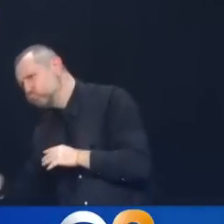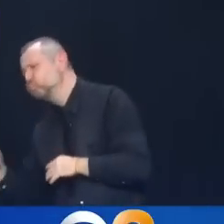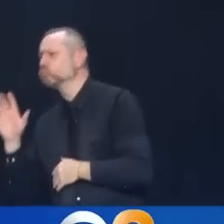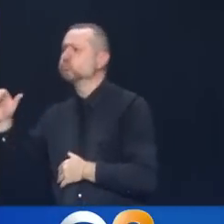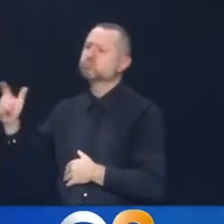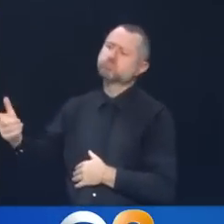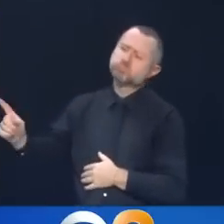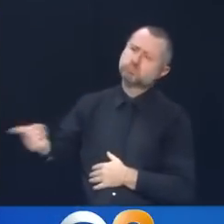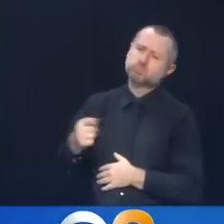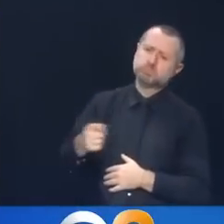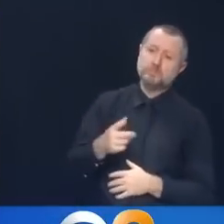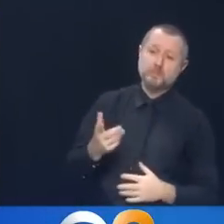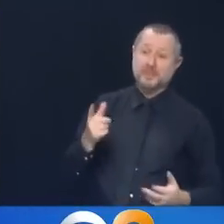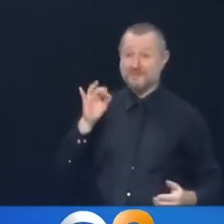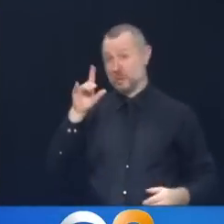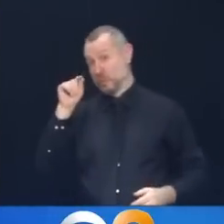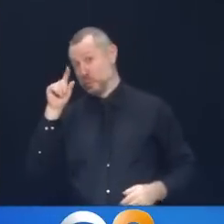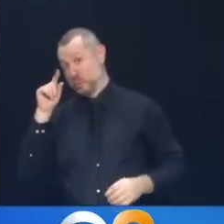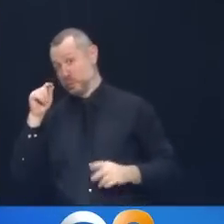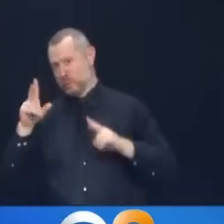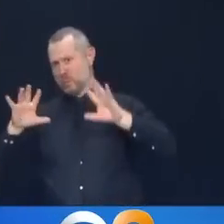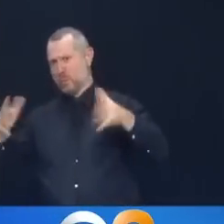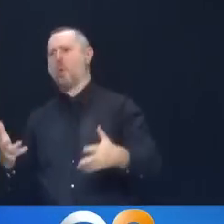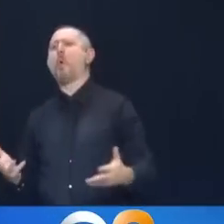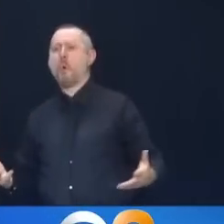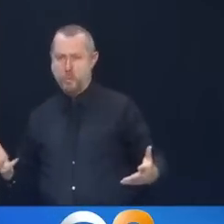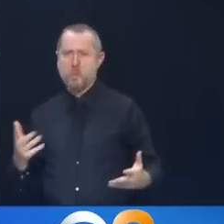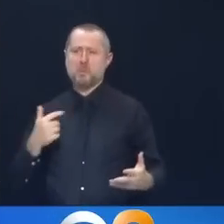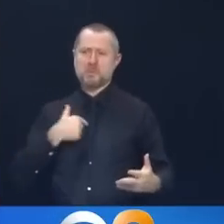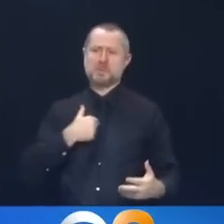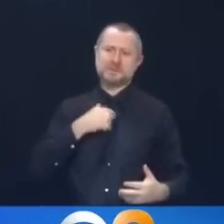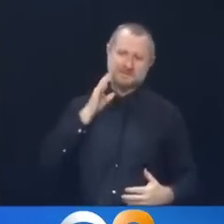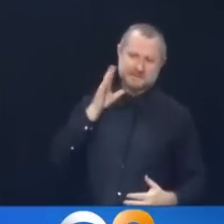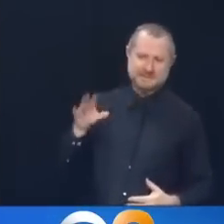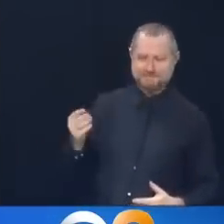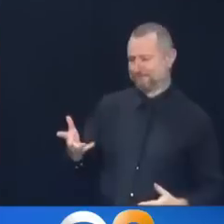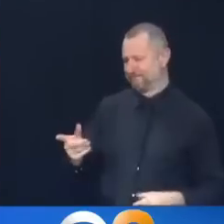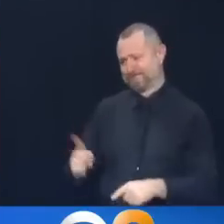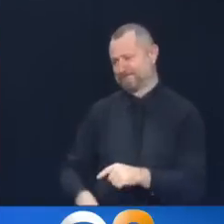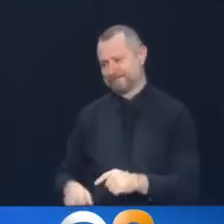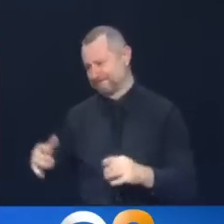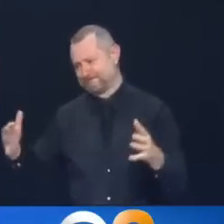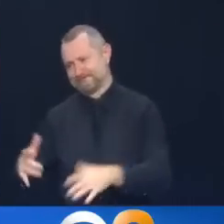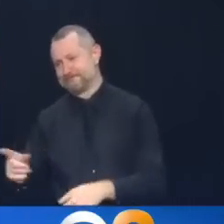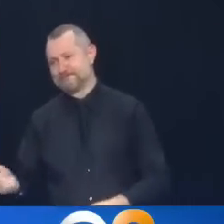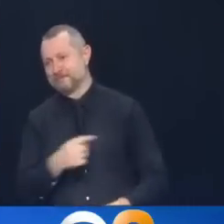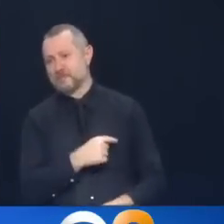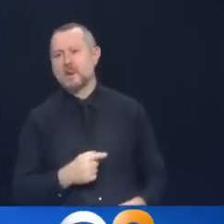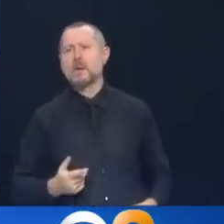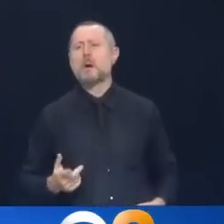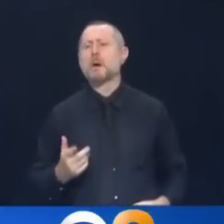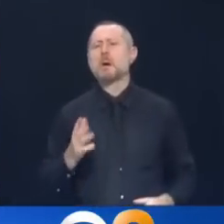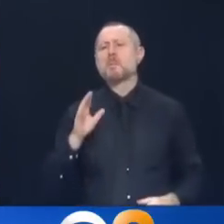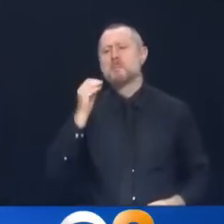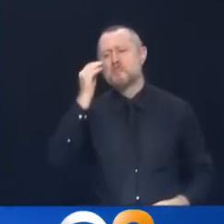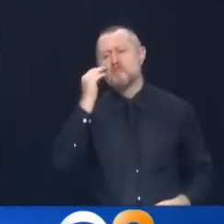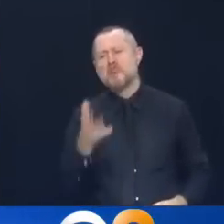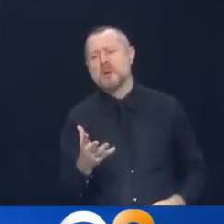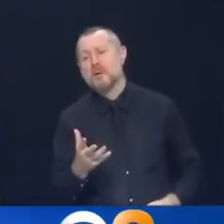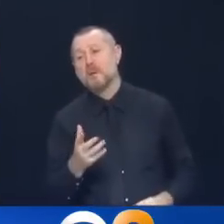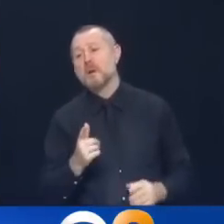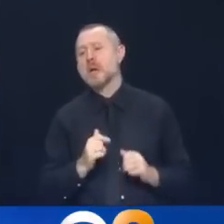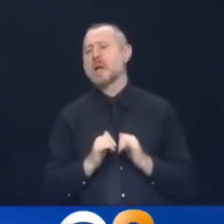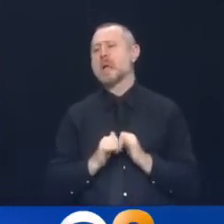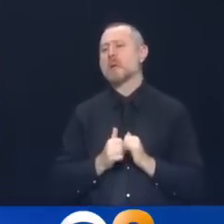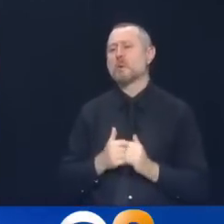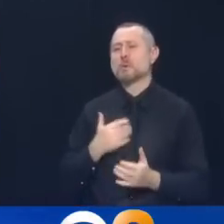people there. You say, this can't happen. By the way, how did we get there? And also,